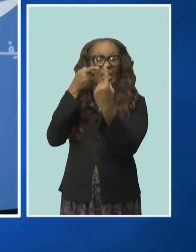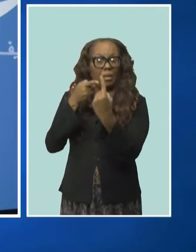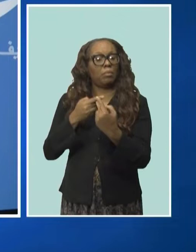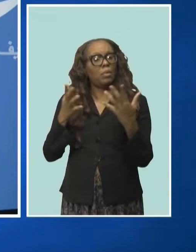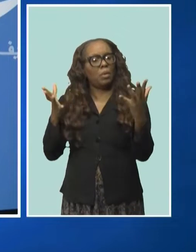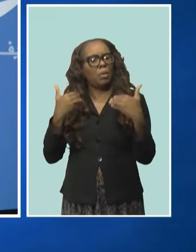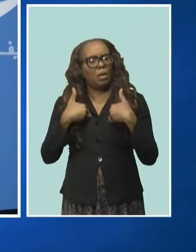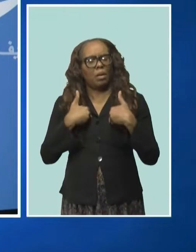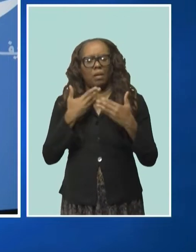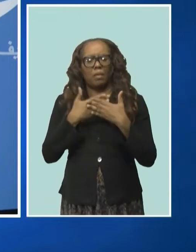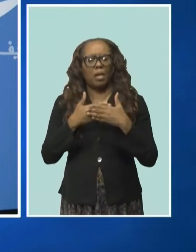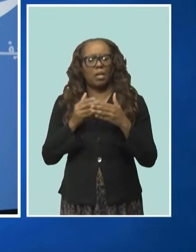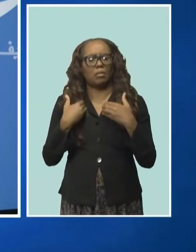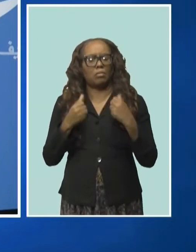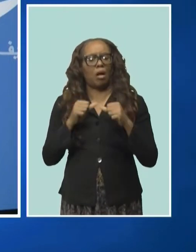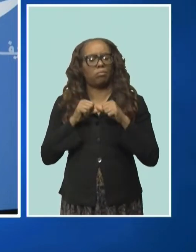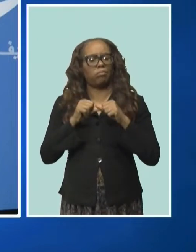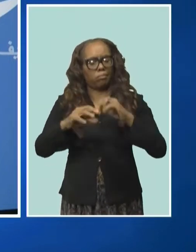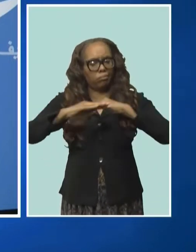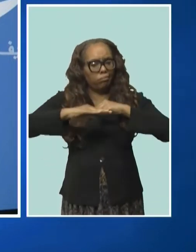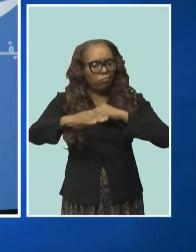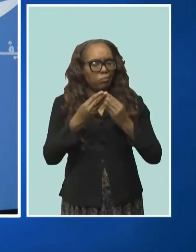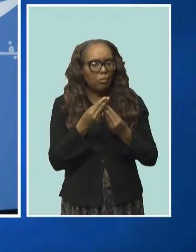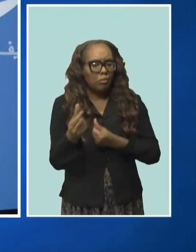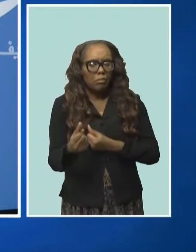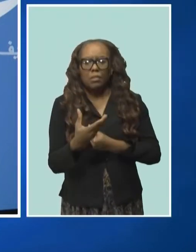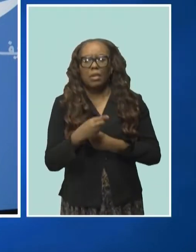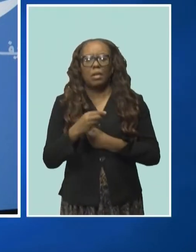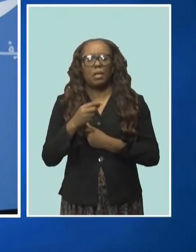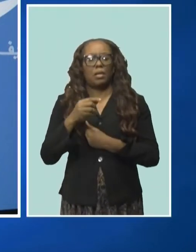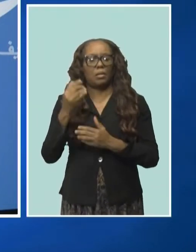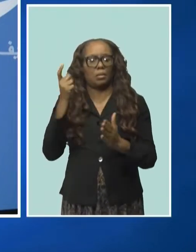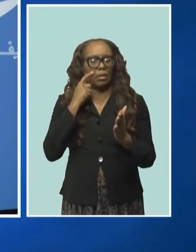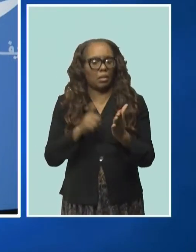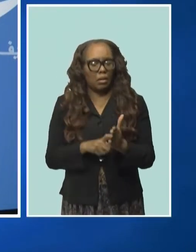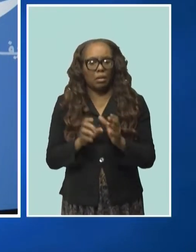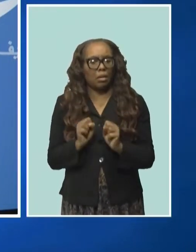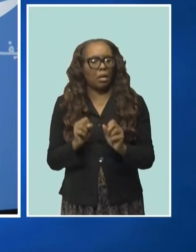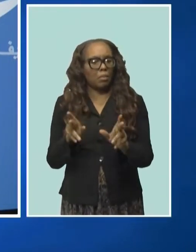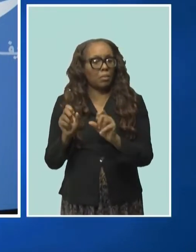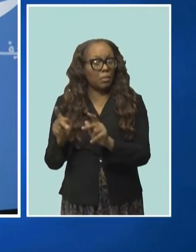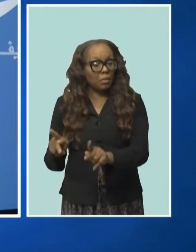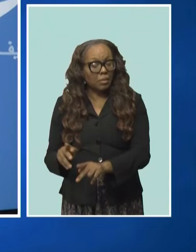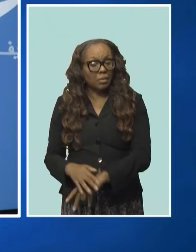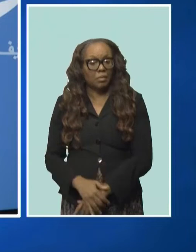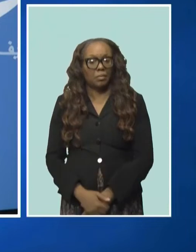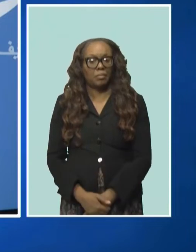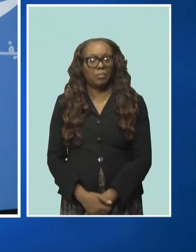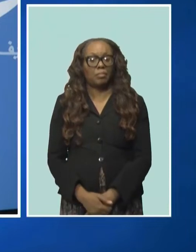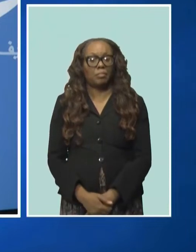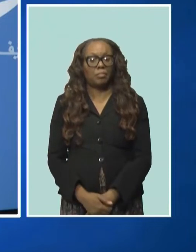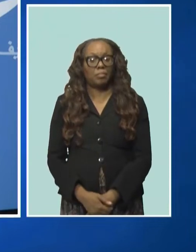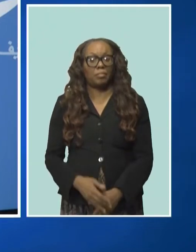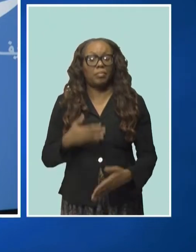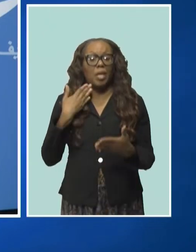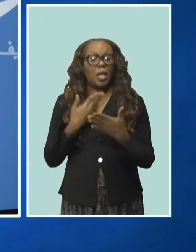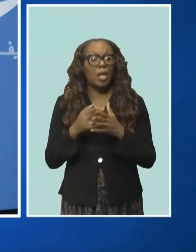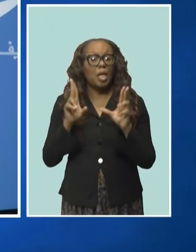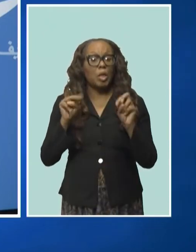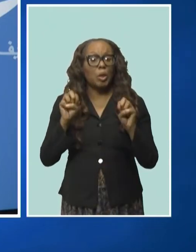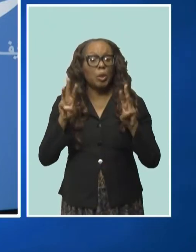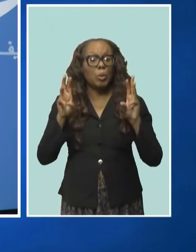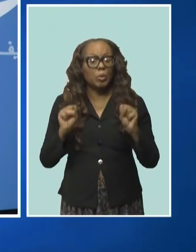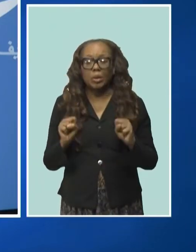sustainable solutions to these challenges and identify opportunities. The good news is that many practical solutions